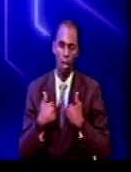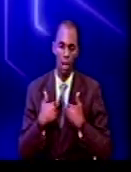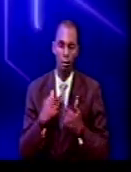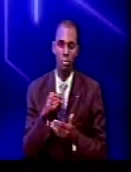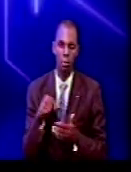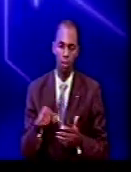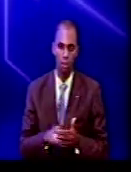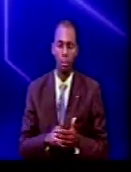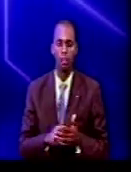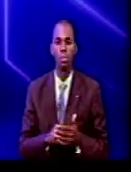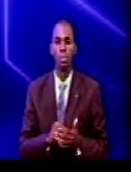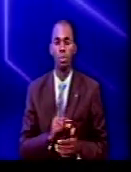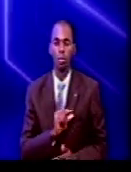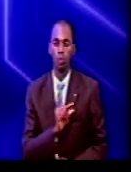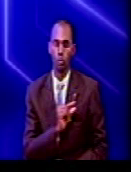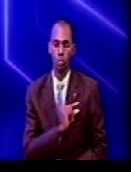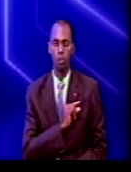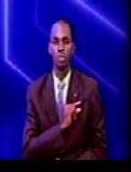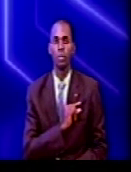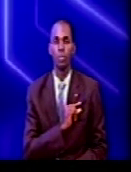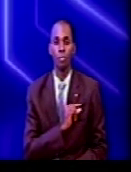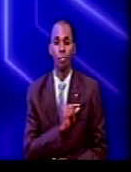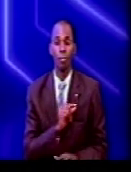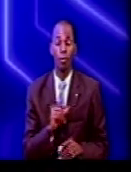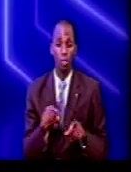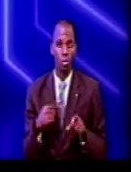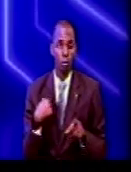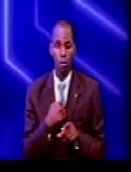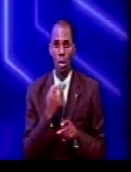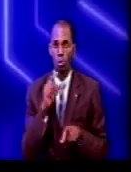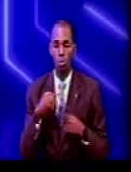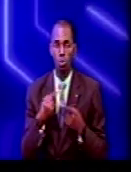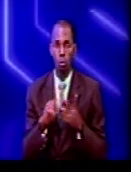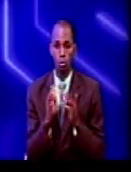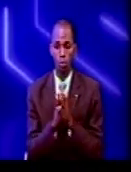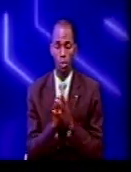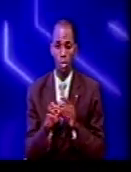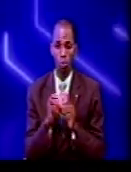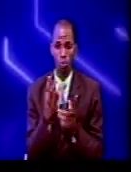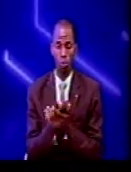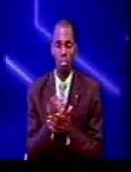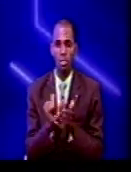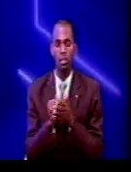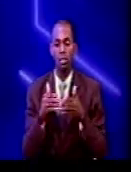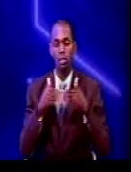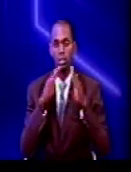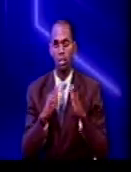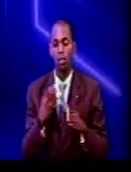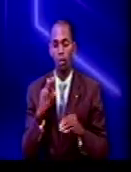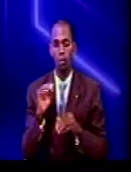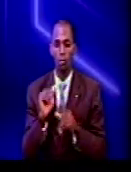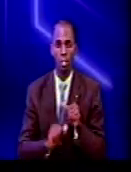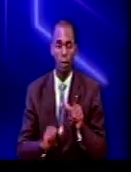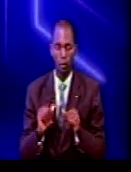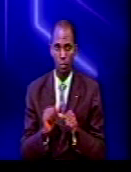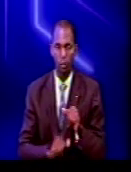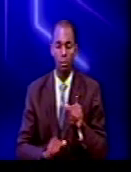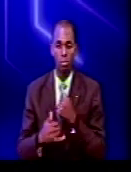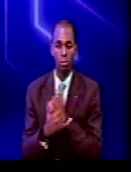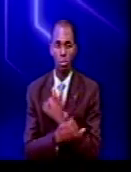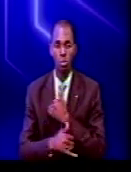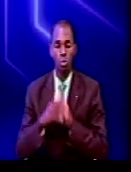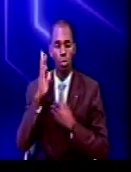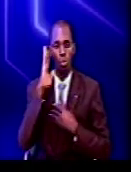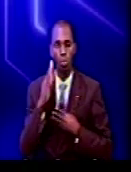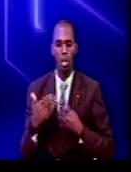the people as they possess these qualities. We are going to pray as well that the leaders